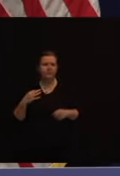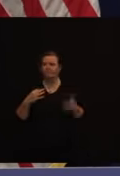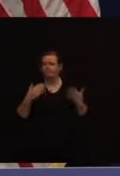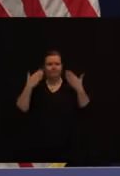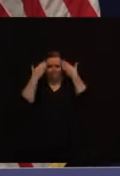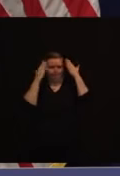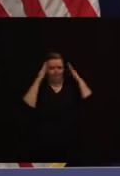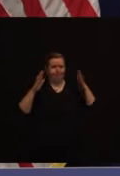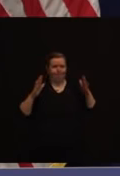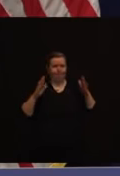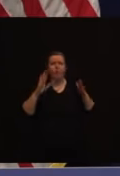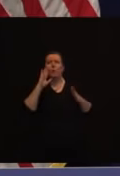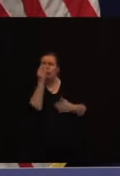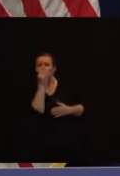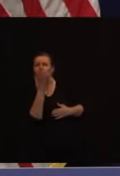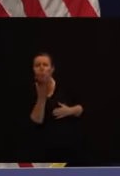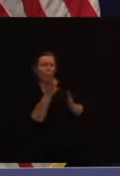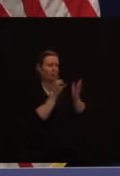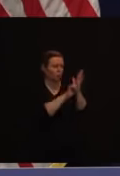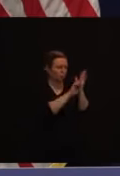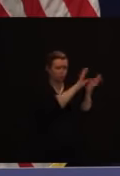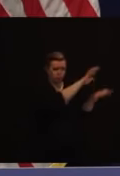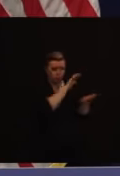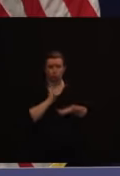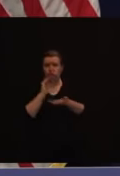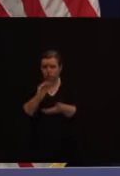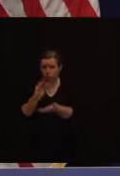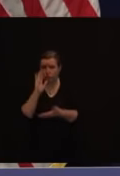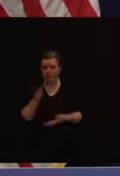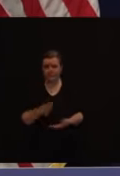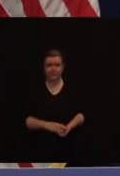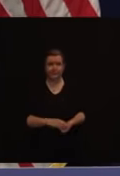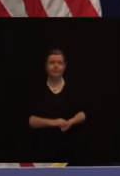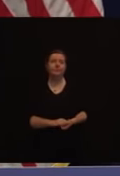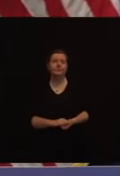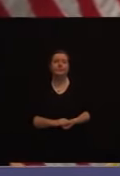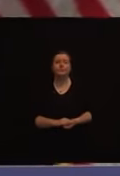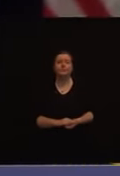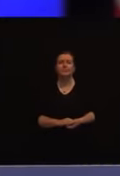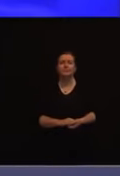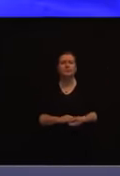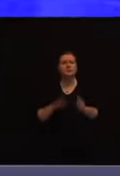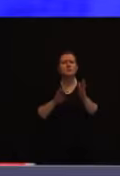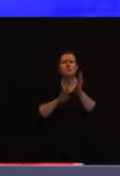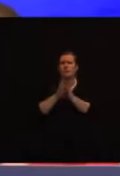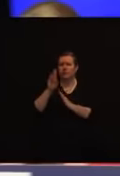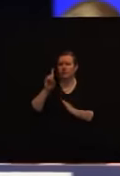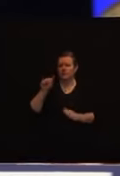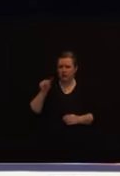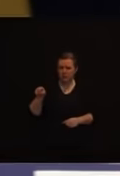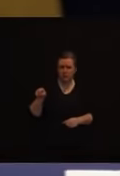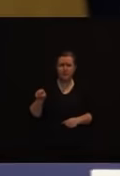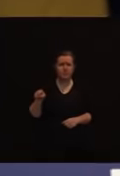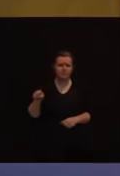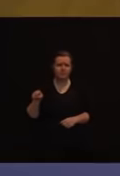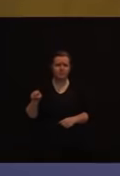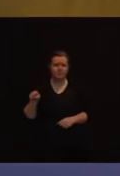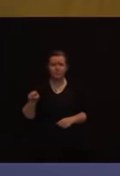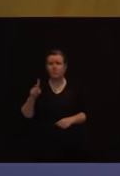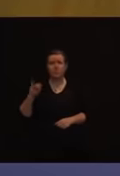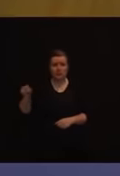then, Judy, the developmental disabilities question that Matt asked. Yeah, my understanding is we're going to do universal testing,